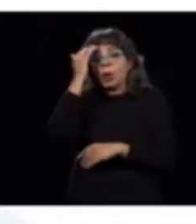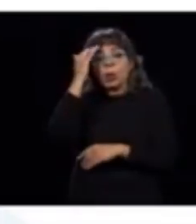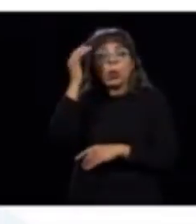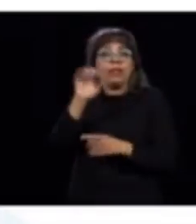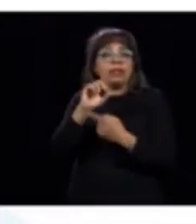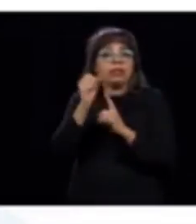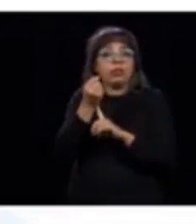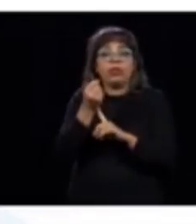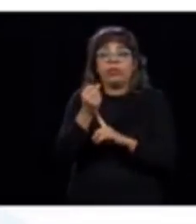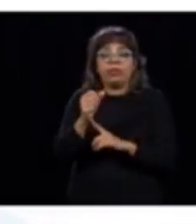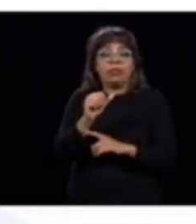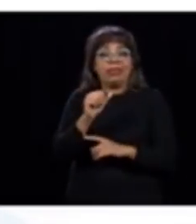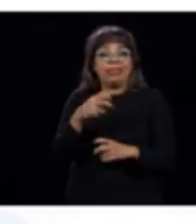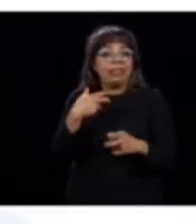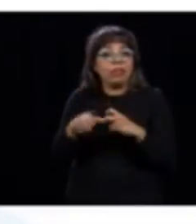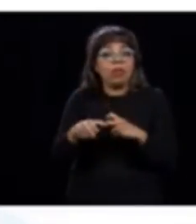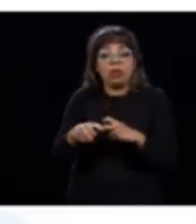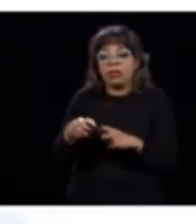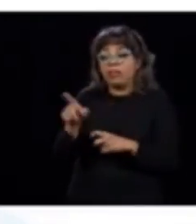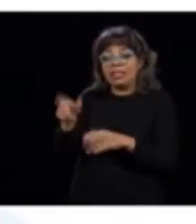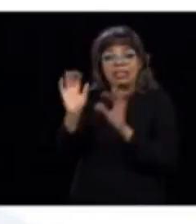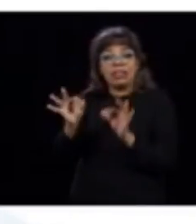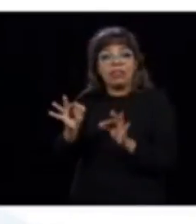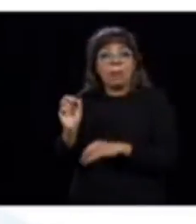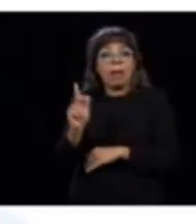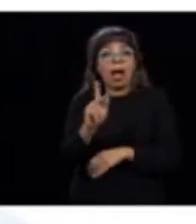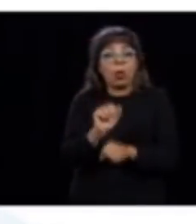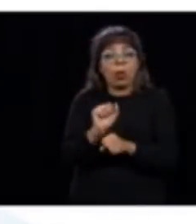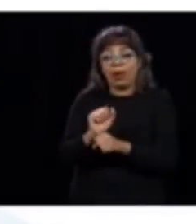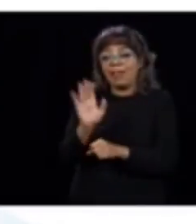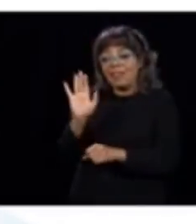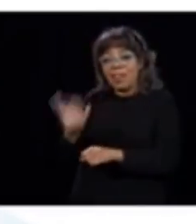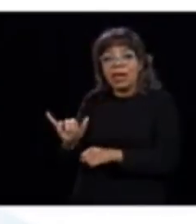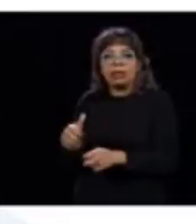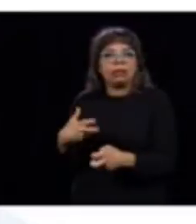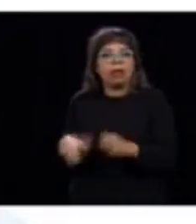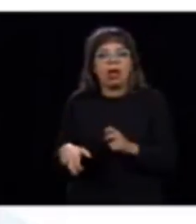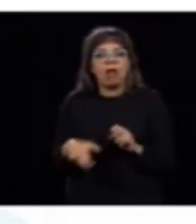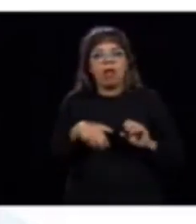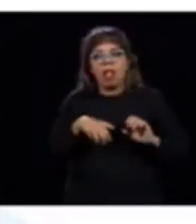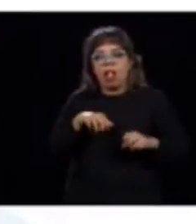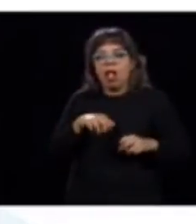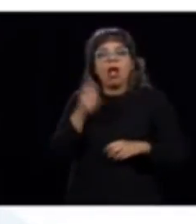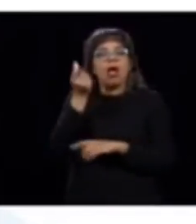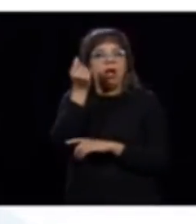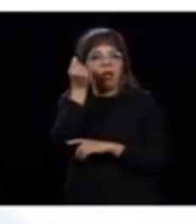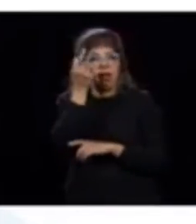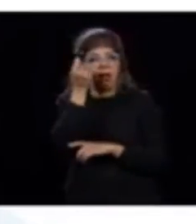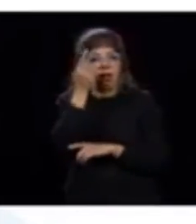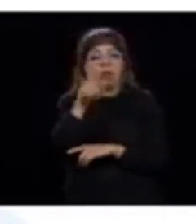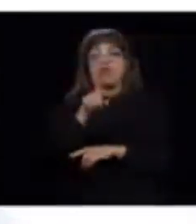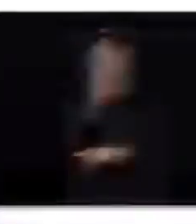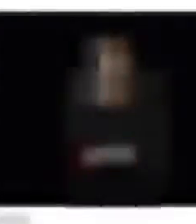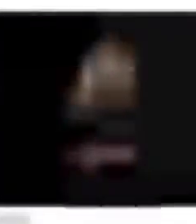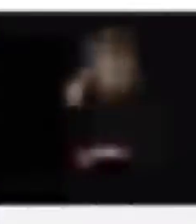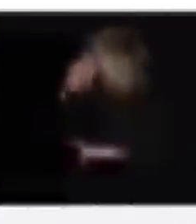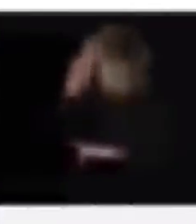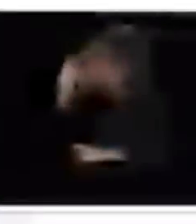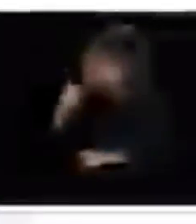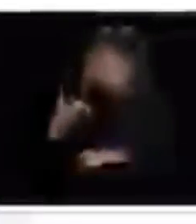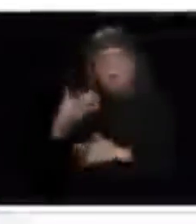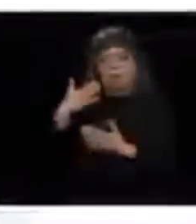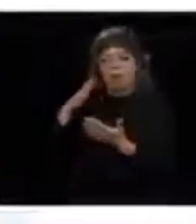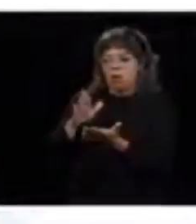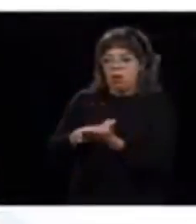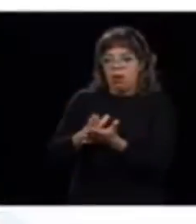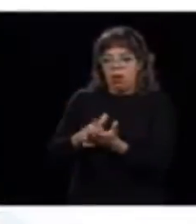I want to support, we want to support very much the workers. I think they are the ones to be saluted that they go,